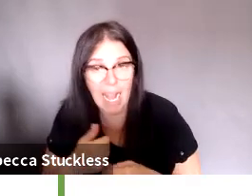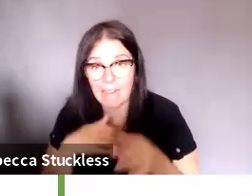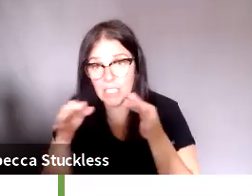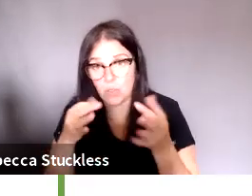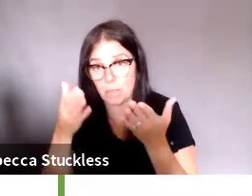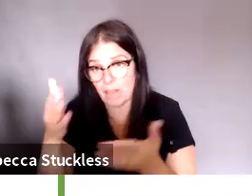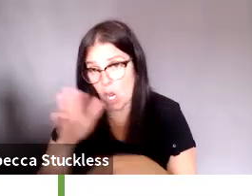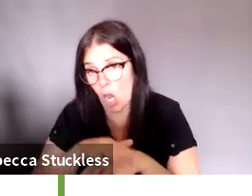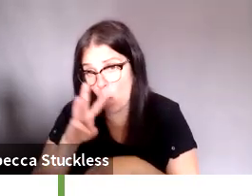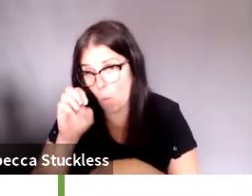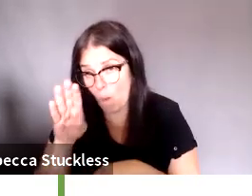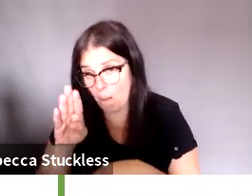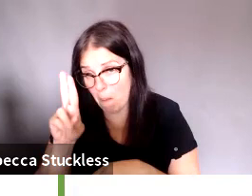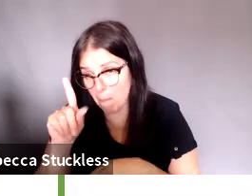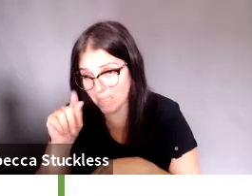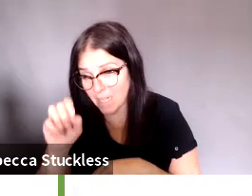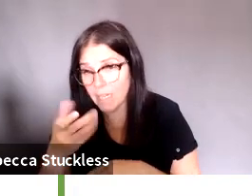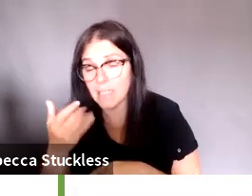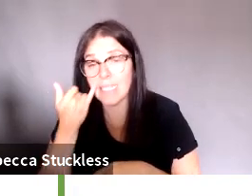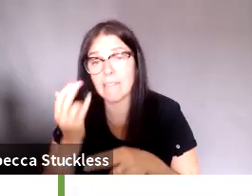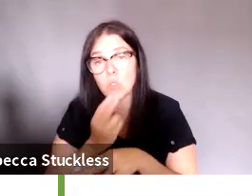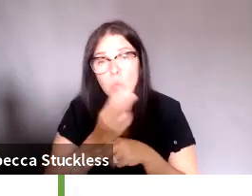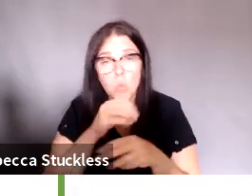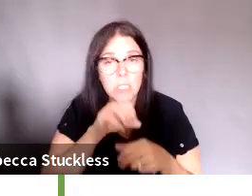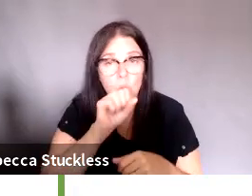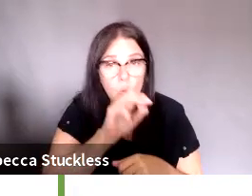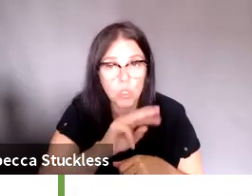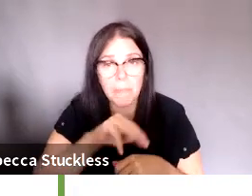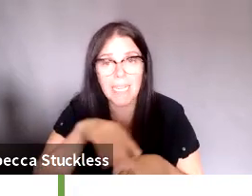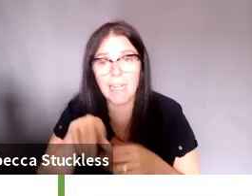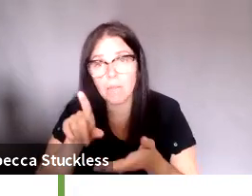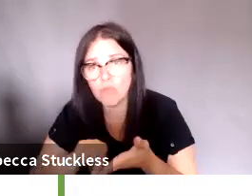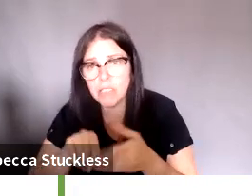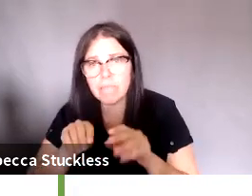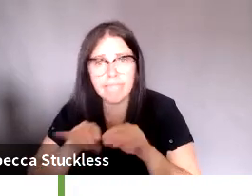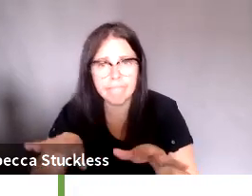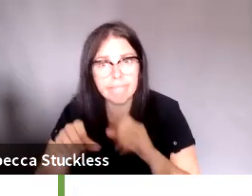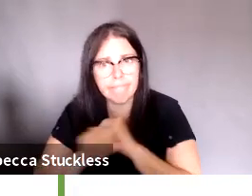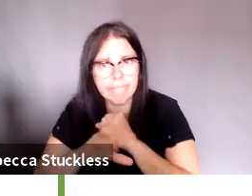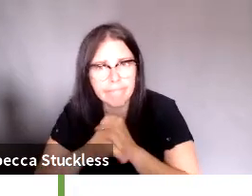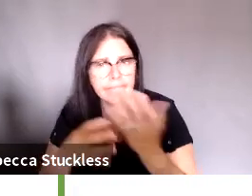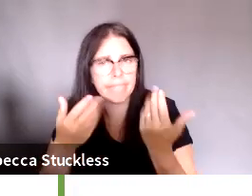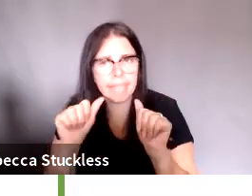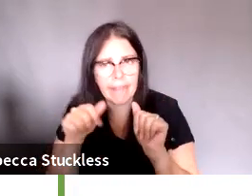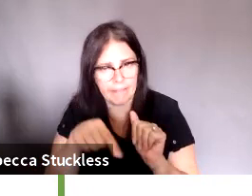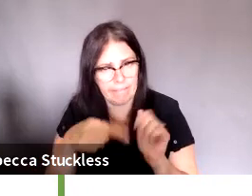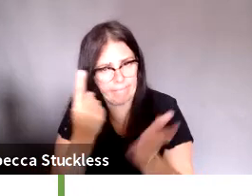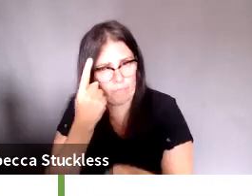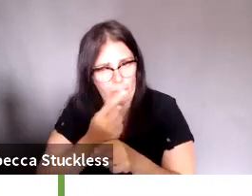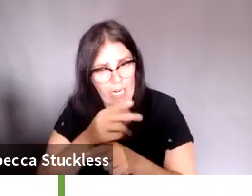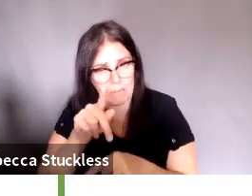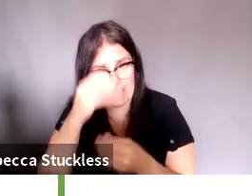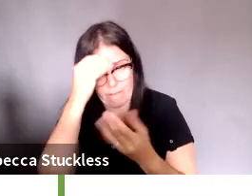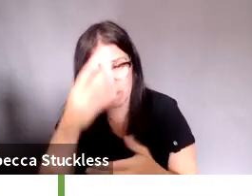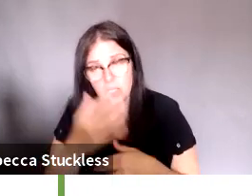are up to date and in social media if we use it, in print material? And is there programming that we can offer that can help